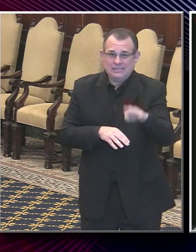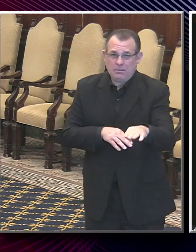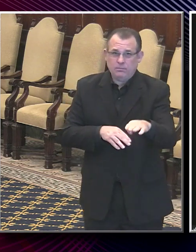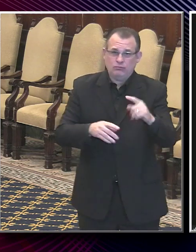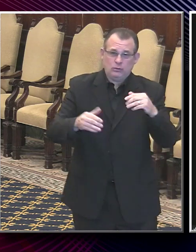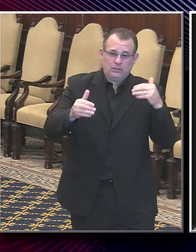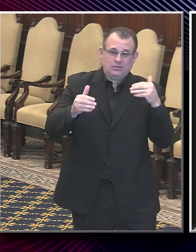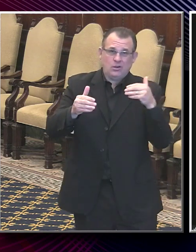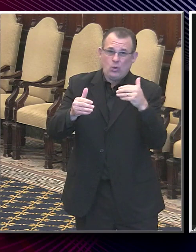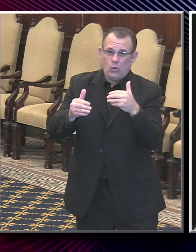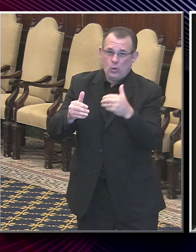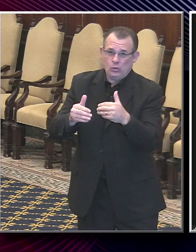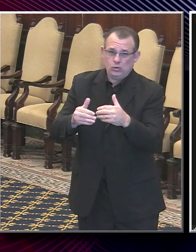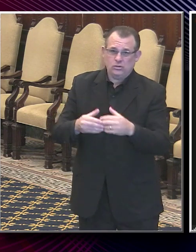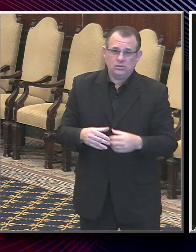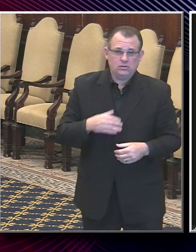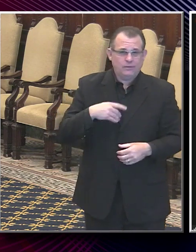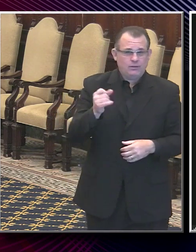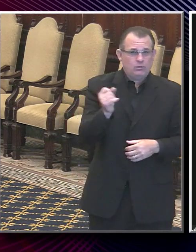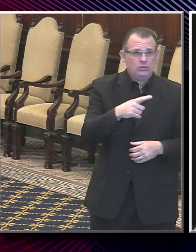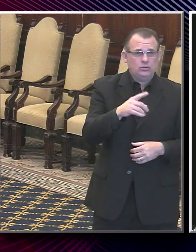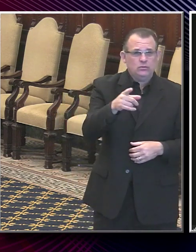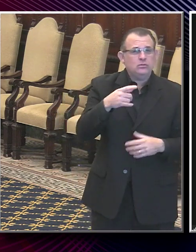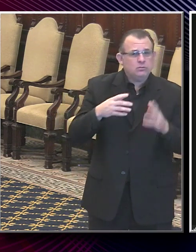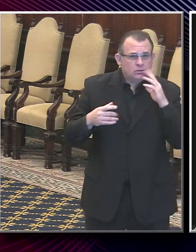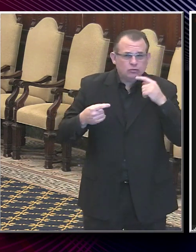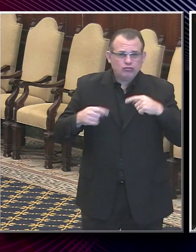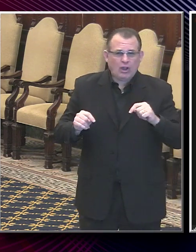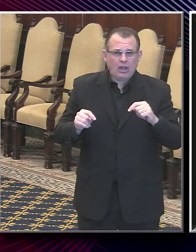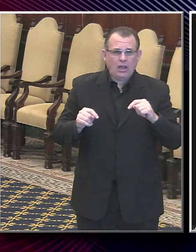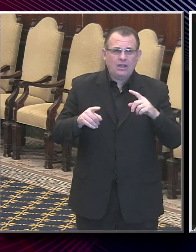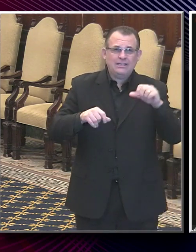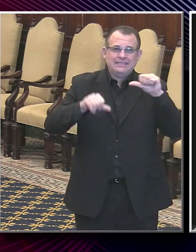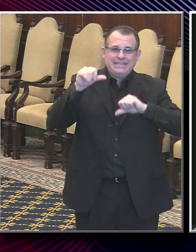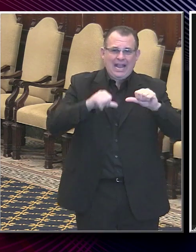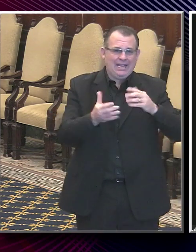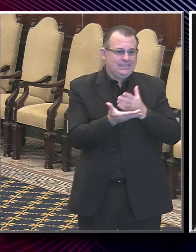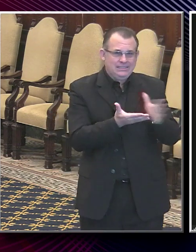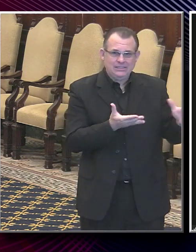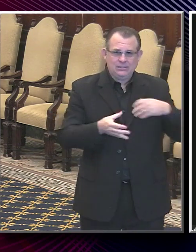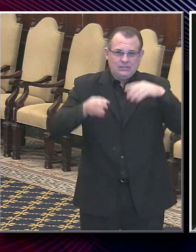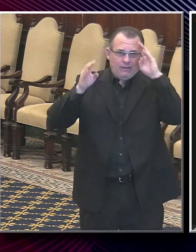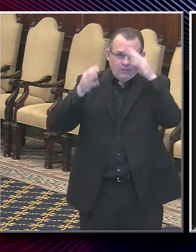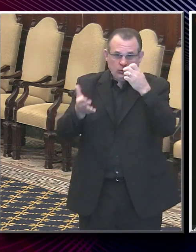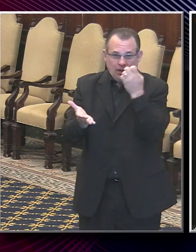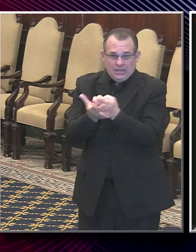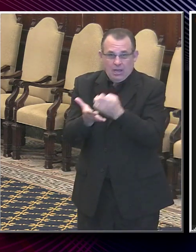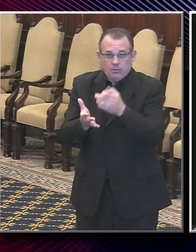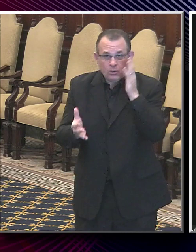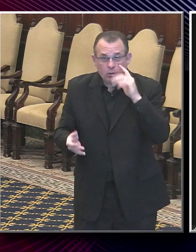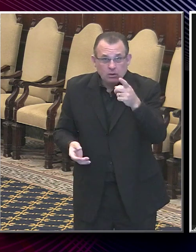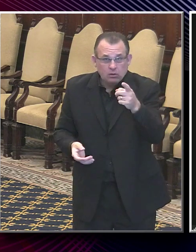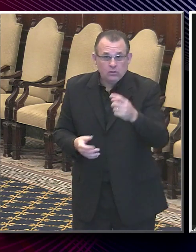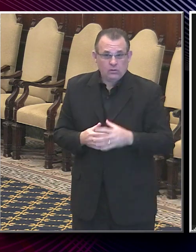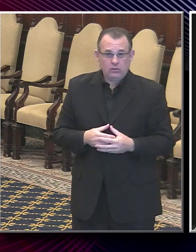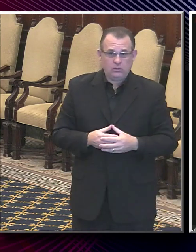try to go beyond science and look at economic activity to try to sort of a guide a business based on